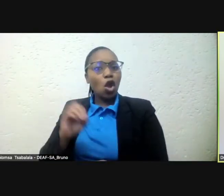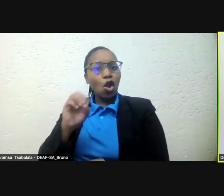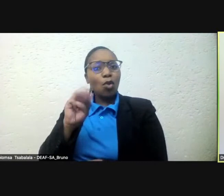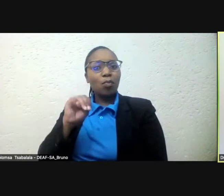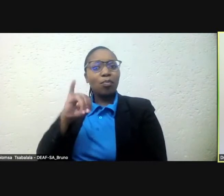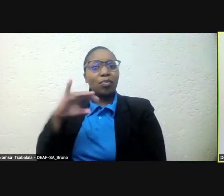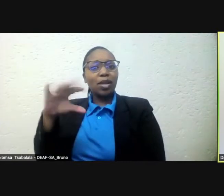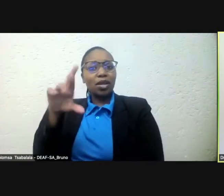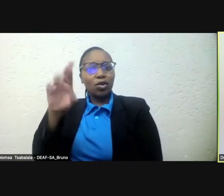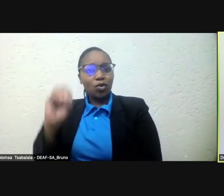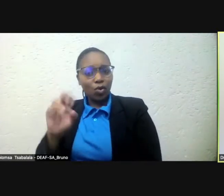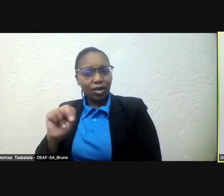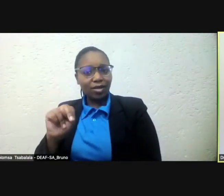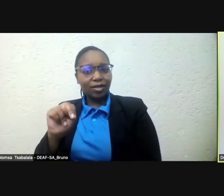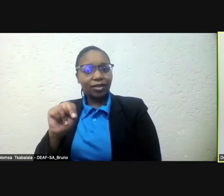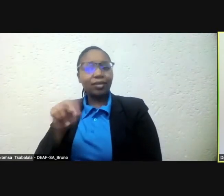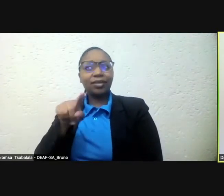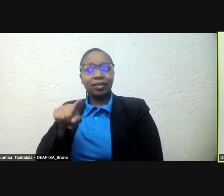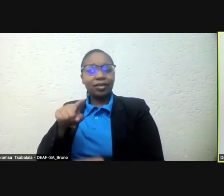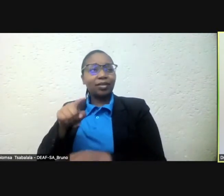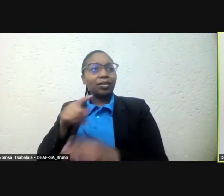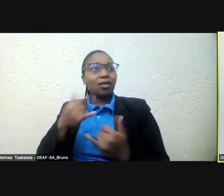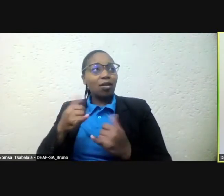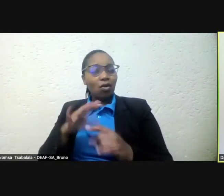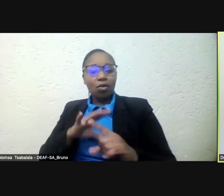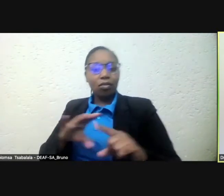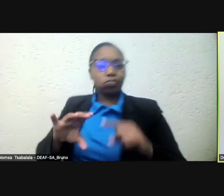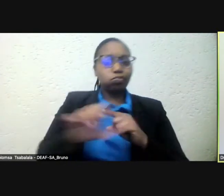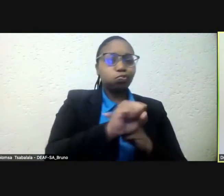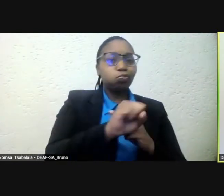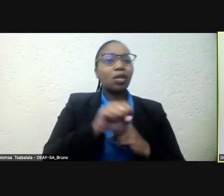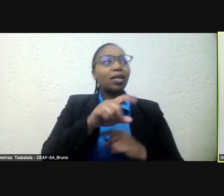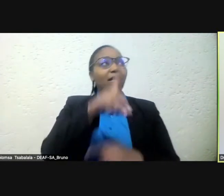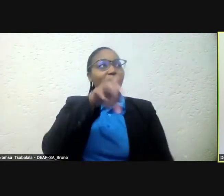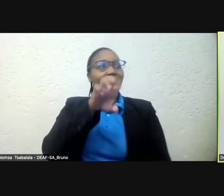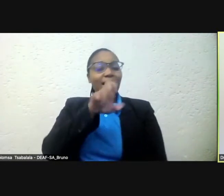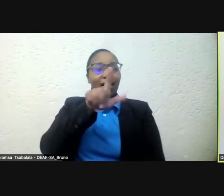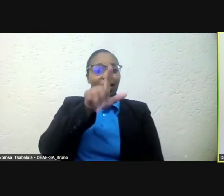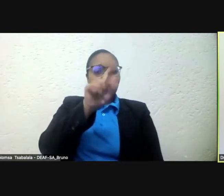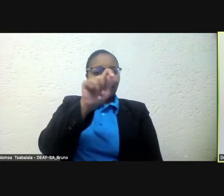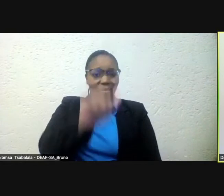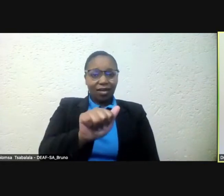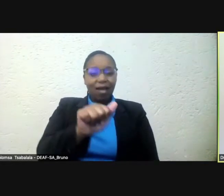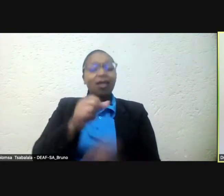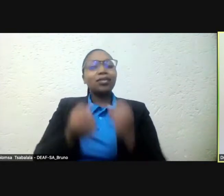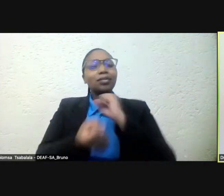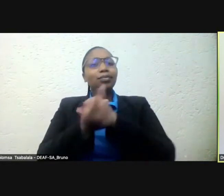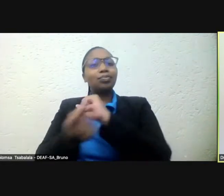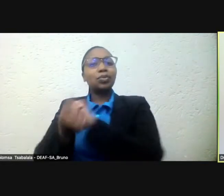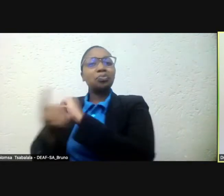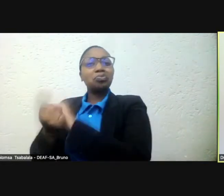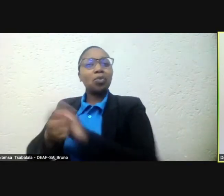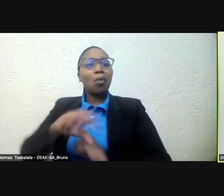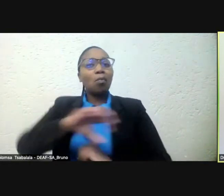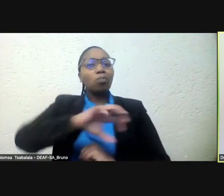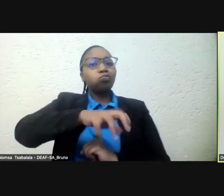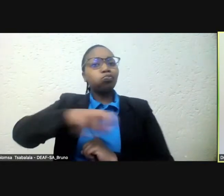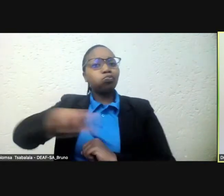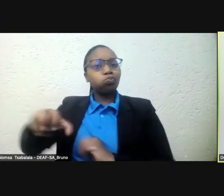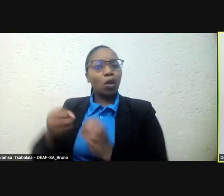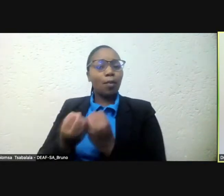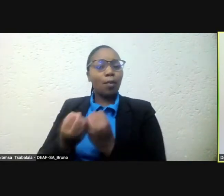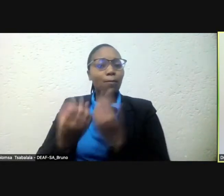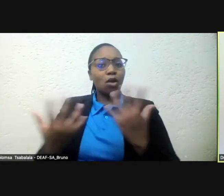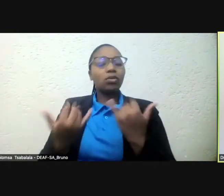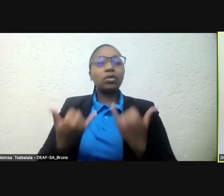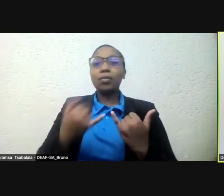is rapidly overtaking the Delta and that this is happening in most provinces. But I think, so we will be able to give a